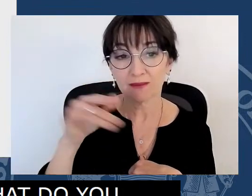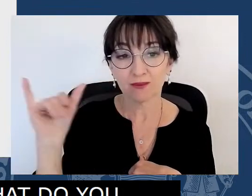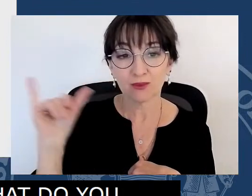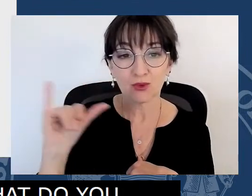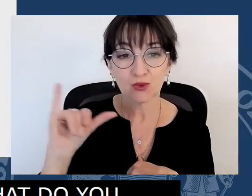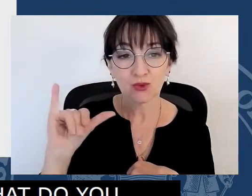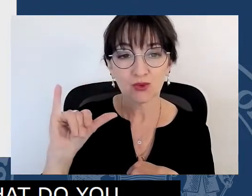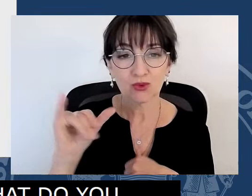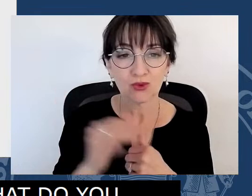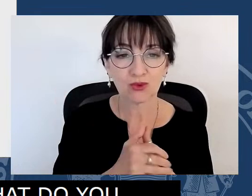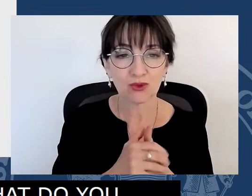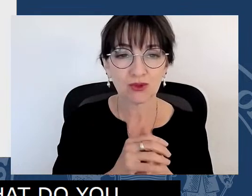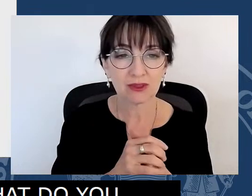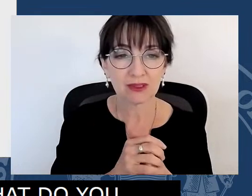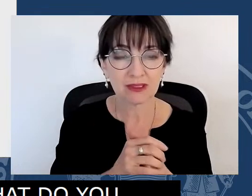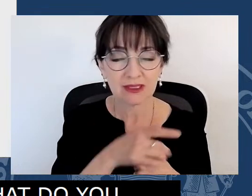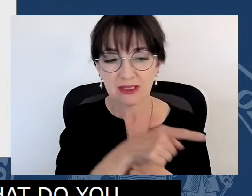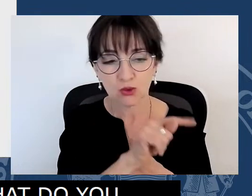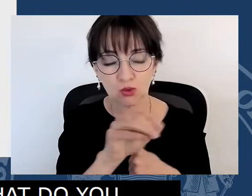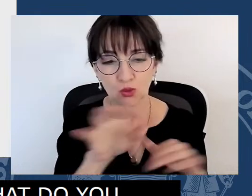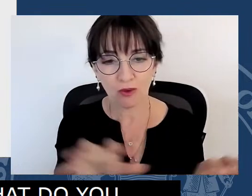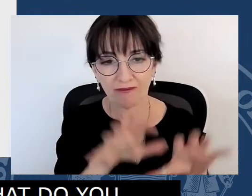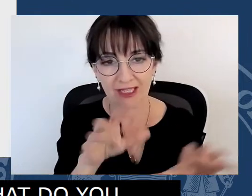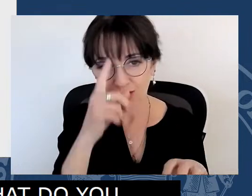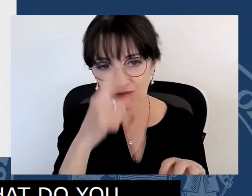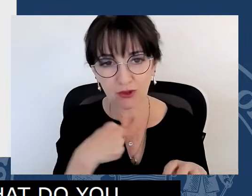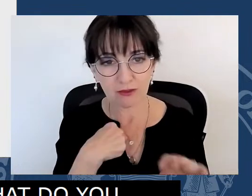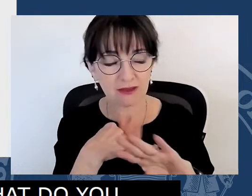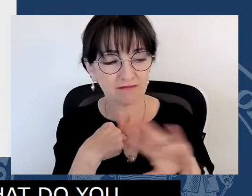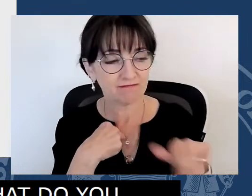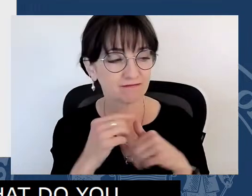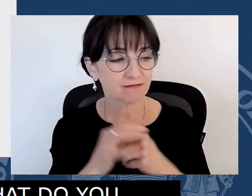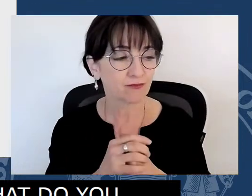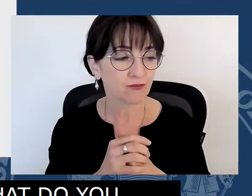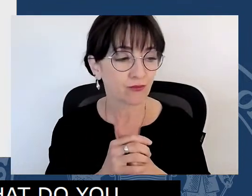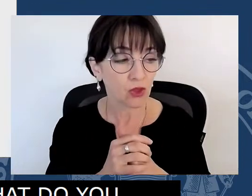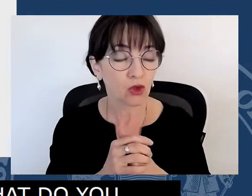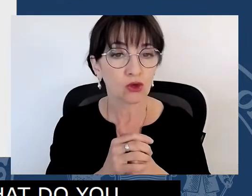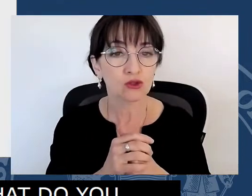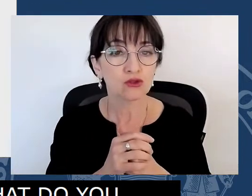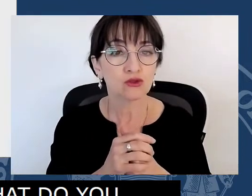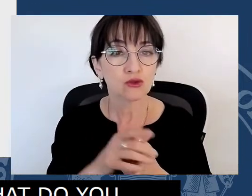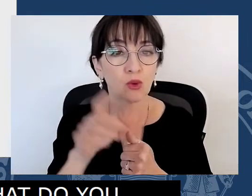No, that's too fancy for me. So we have a budget growth target